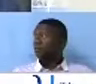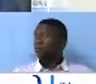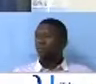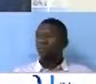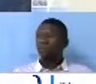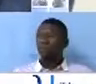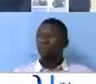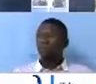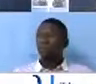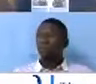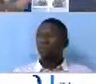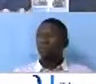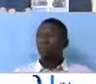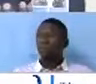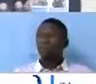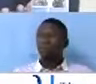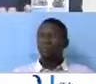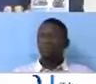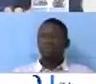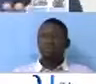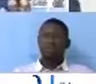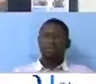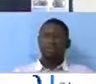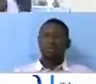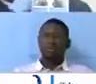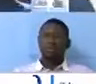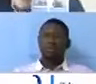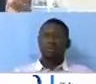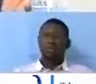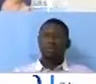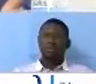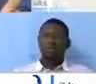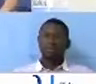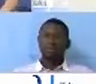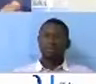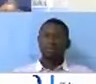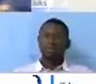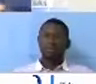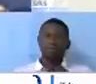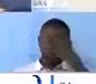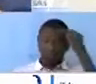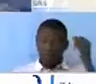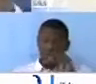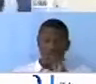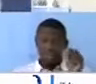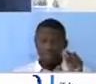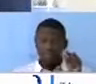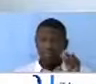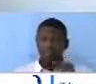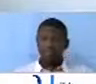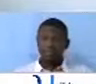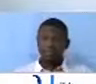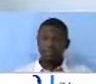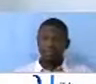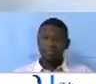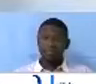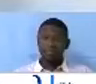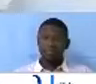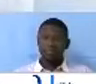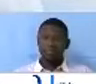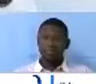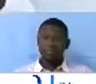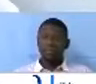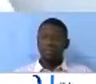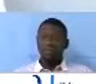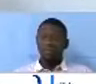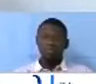Commander-in-Chief. I thought you forgot his title. No, did you forget his name also? I told you one thing. I have no more interest in these